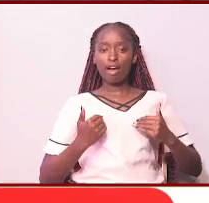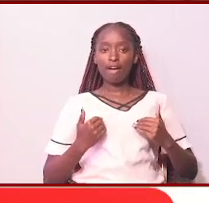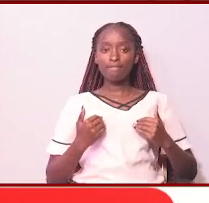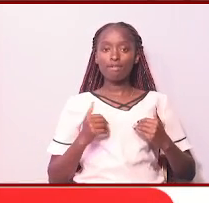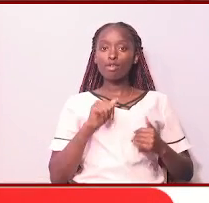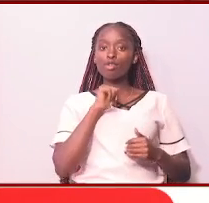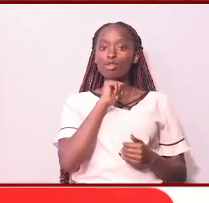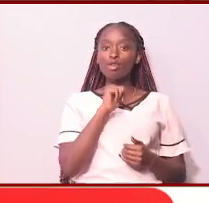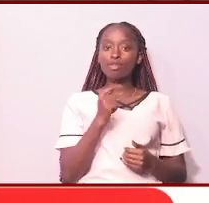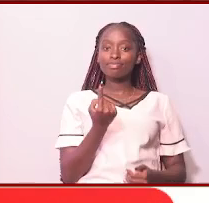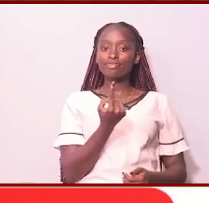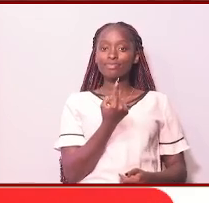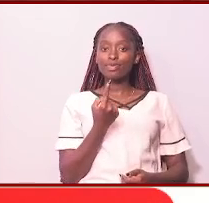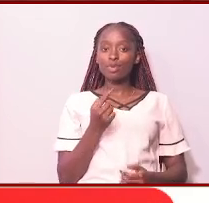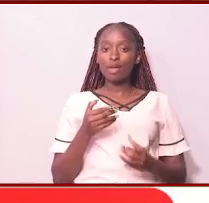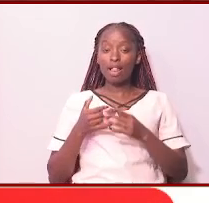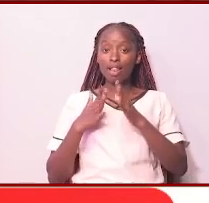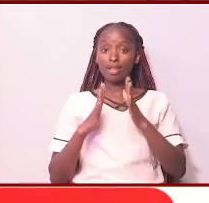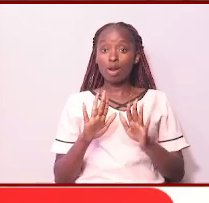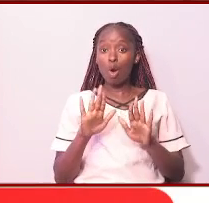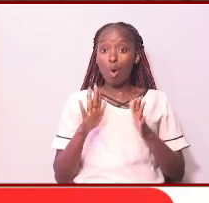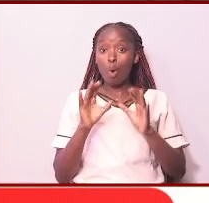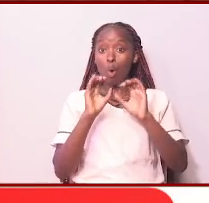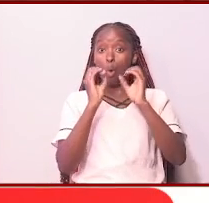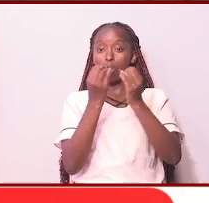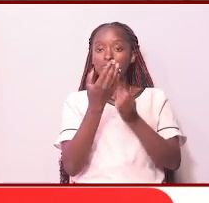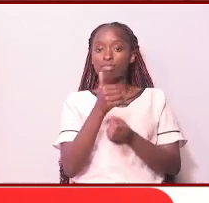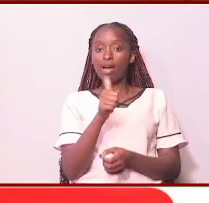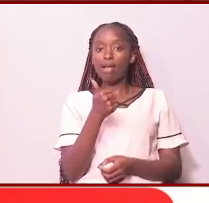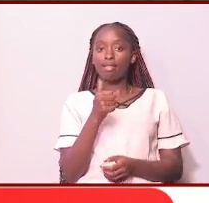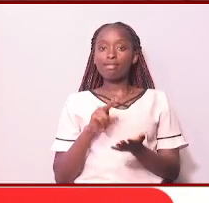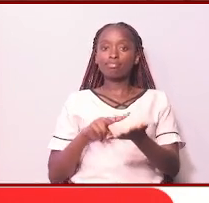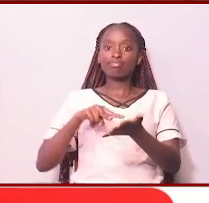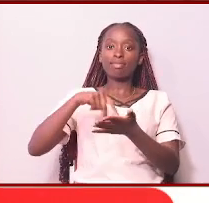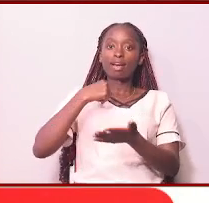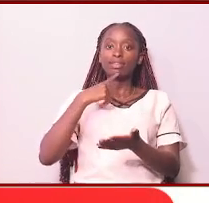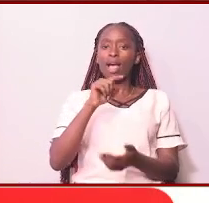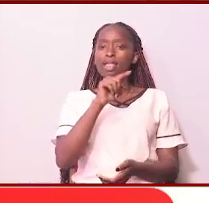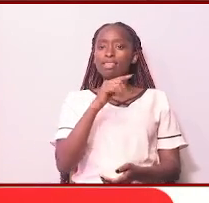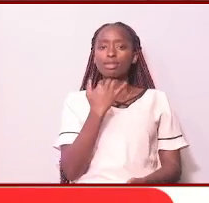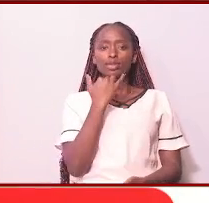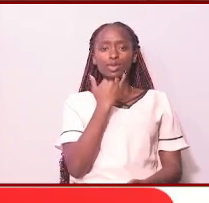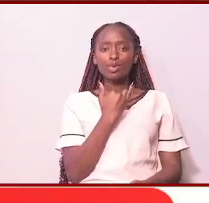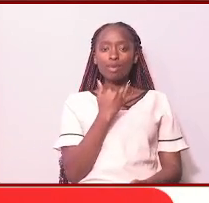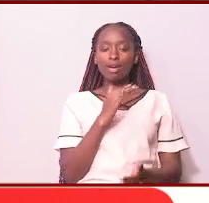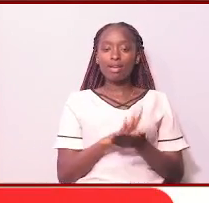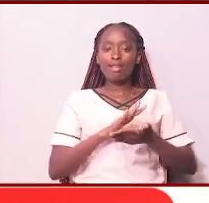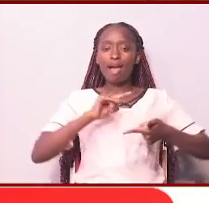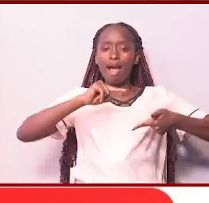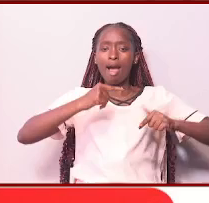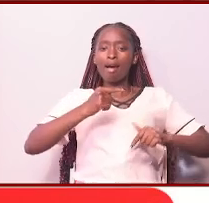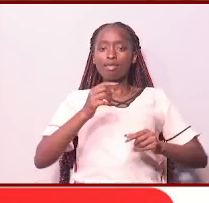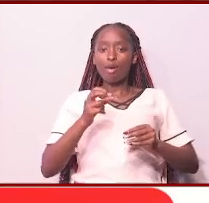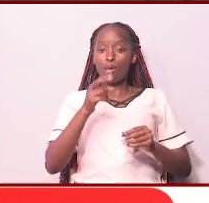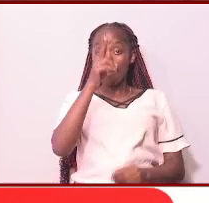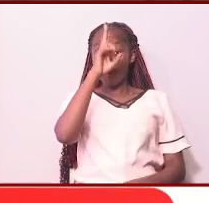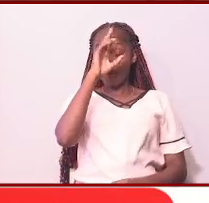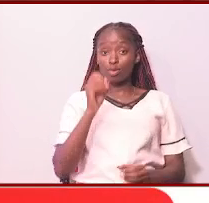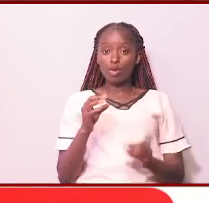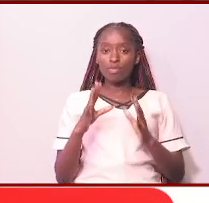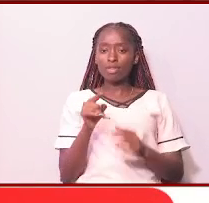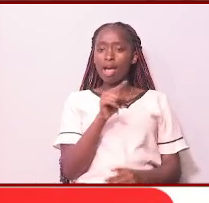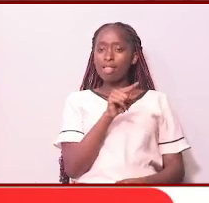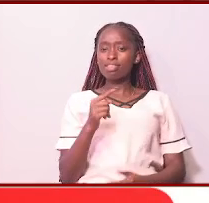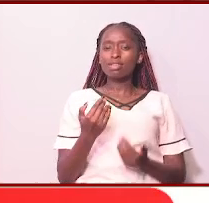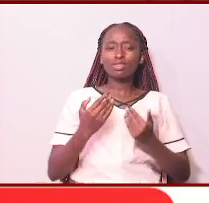single organization has stood to say that it is wrong to injure and hurt police officers. Kwani polisi ni watoto